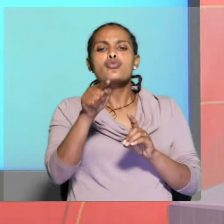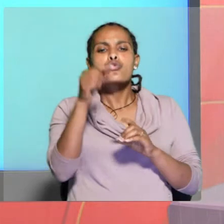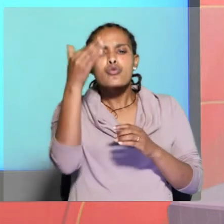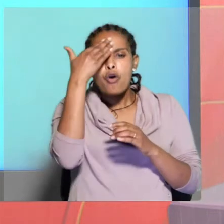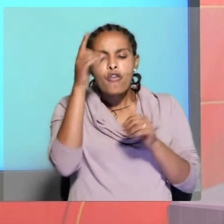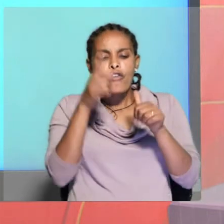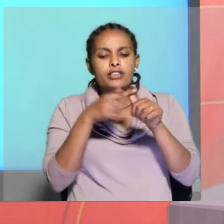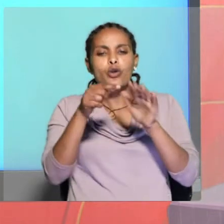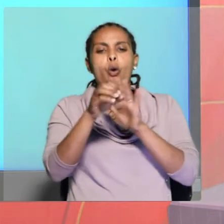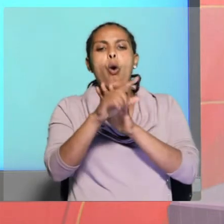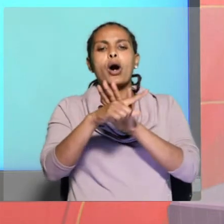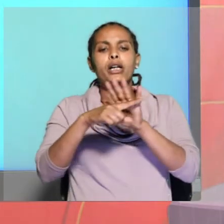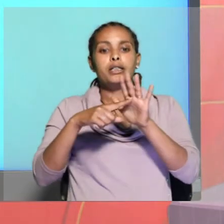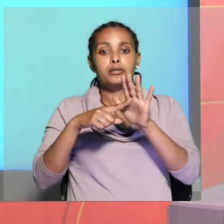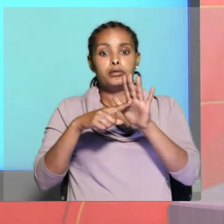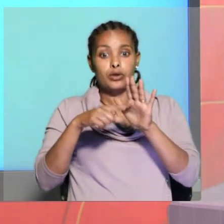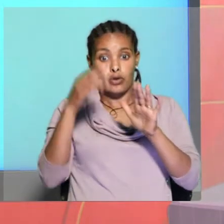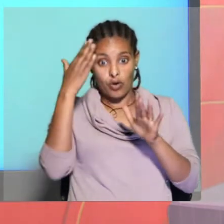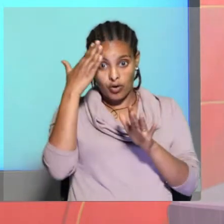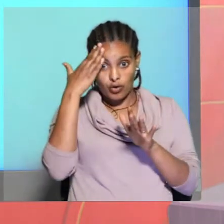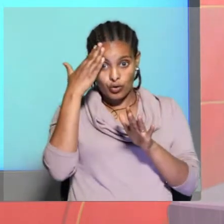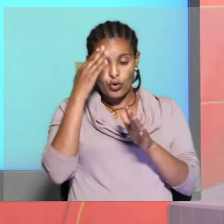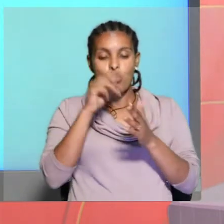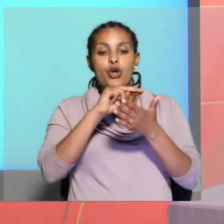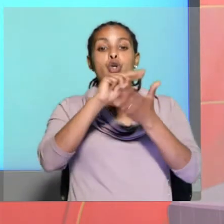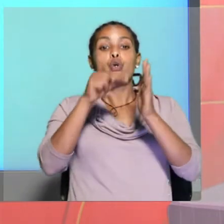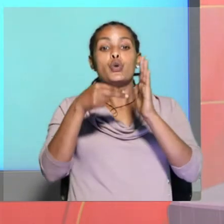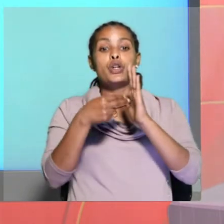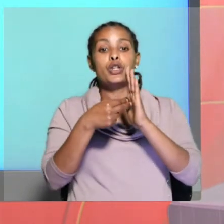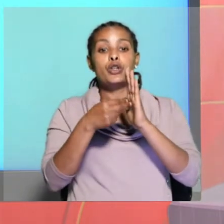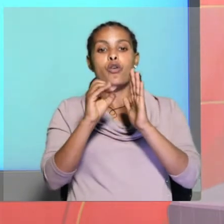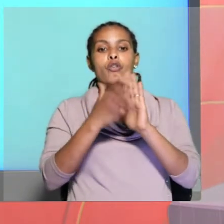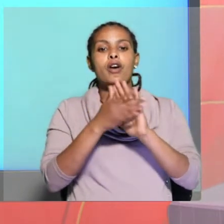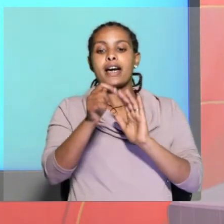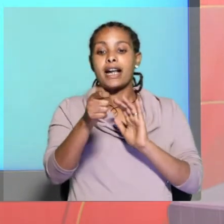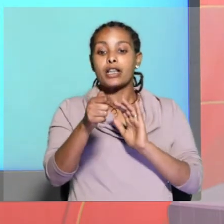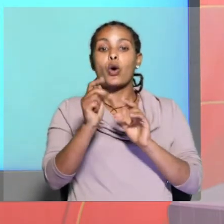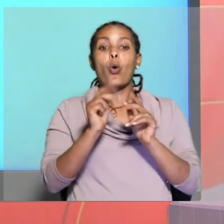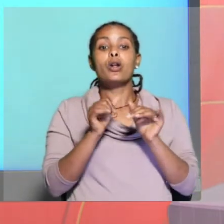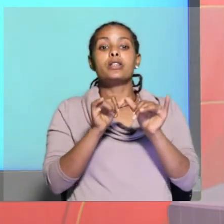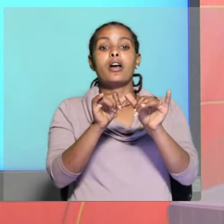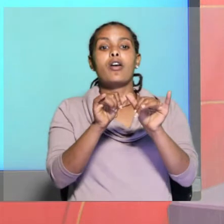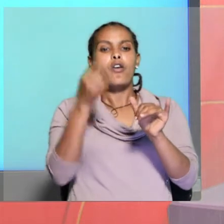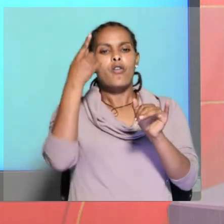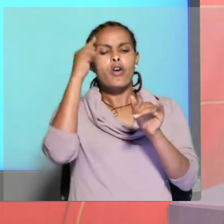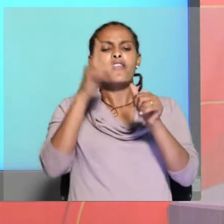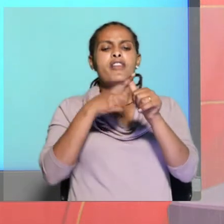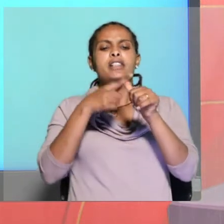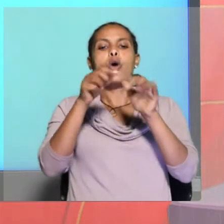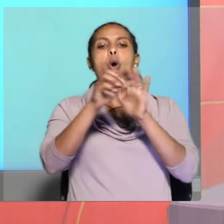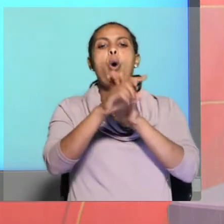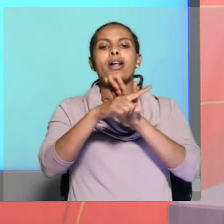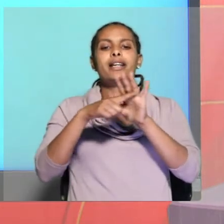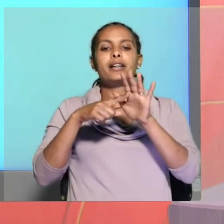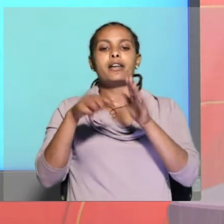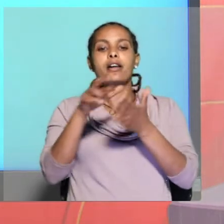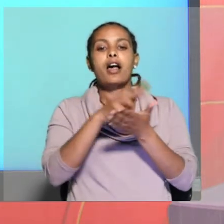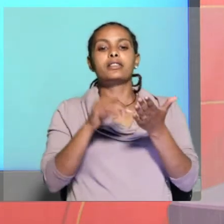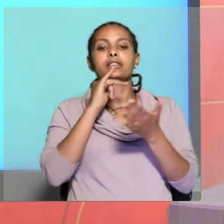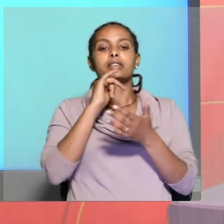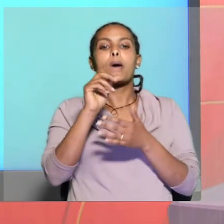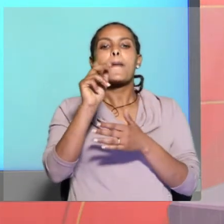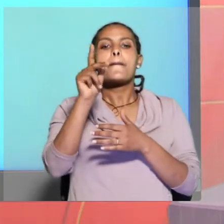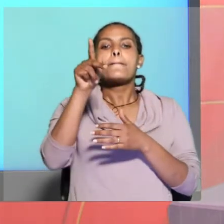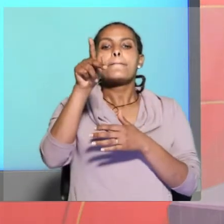order? Note that the units of rate constants for first order reaction is